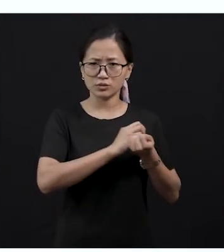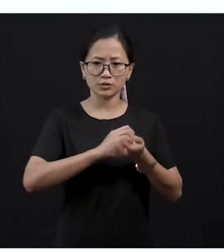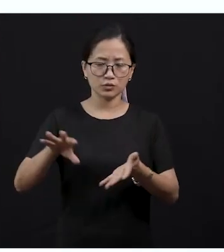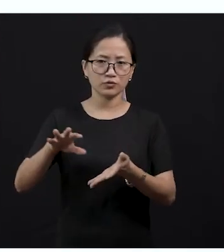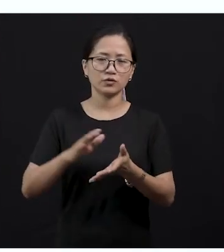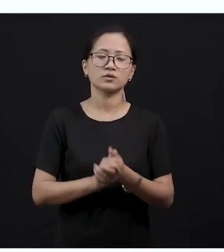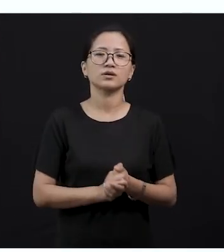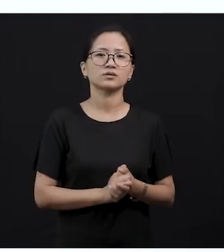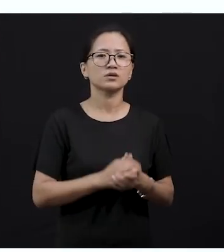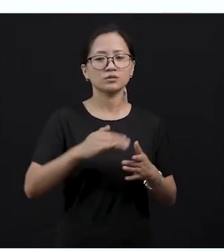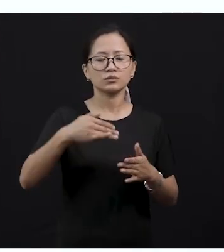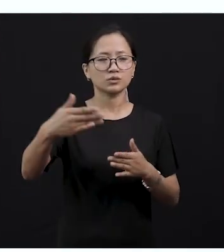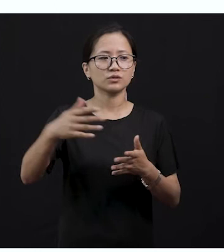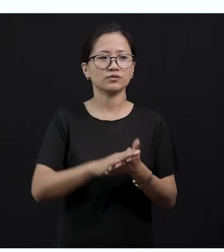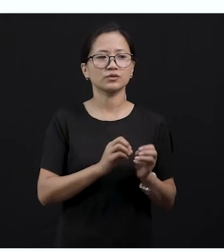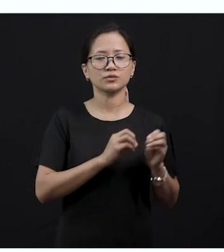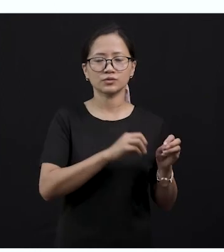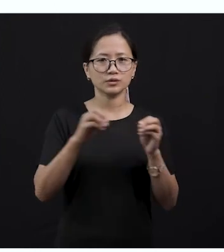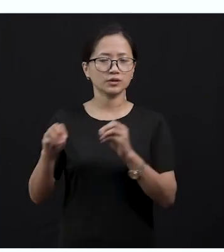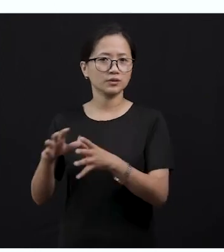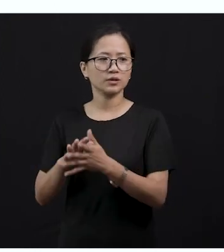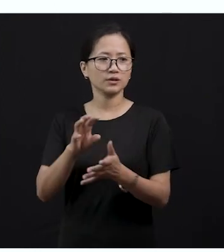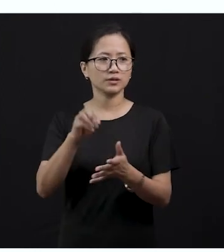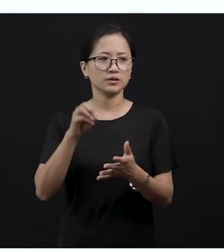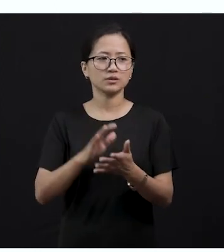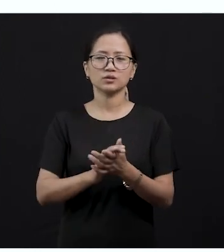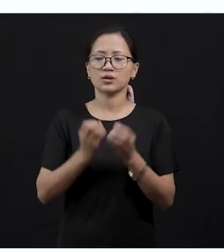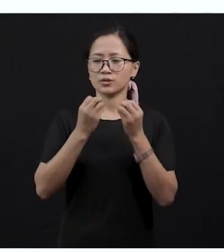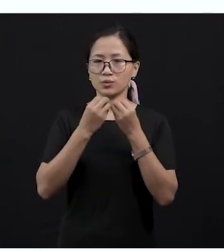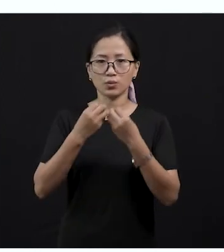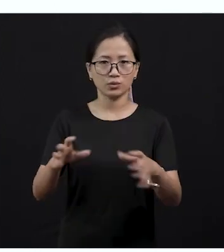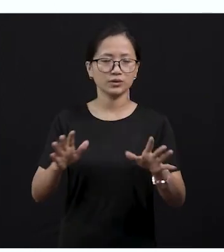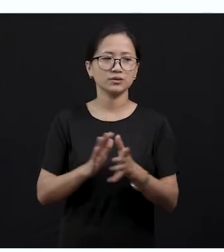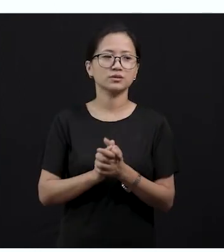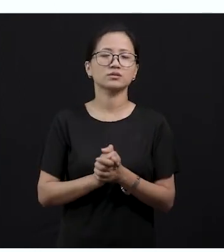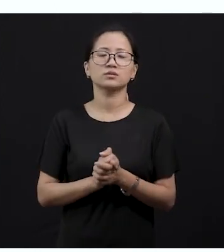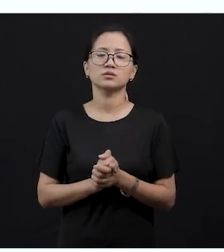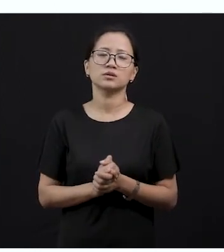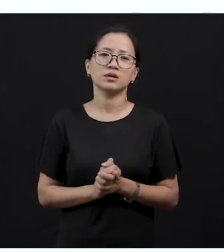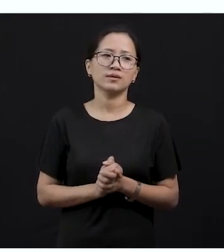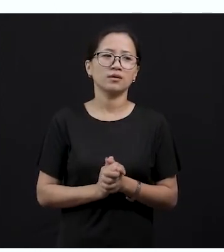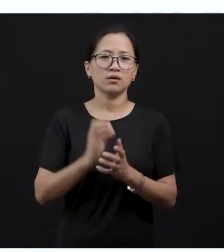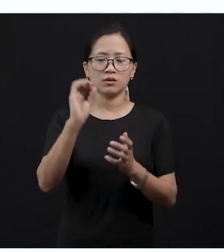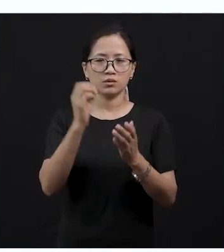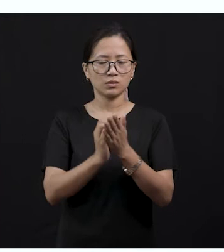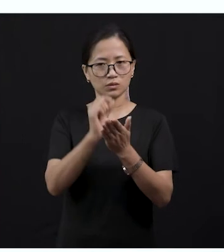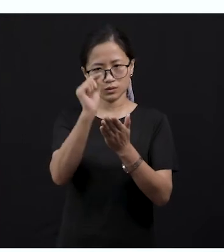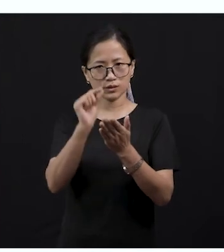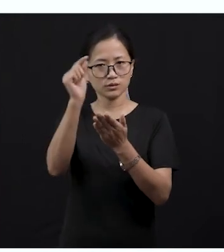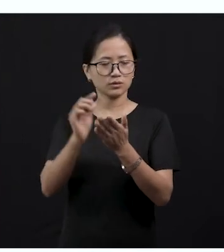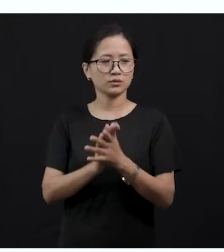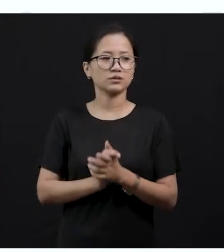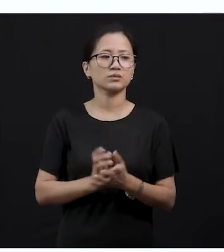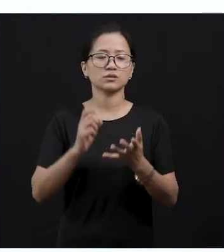your waste? Yes, you go for urination and we go potty. See, all these are removing our waste from our body.